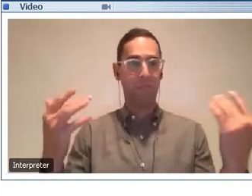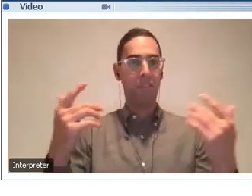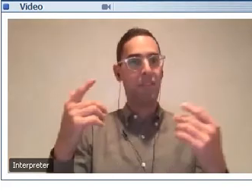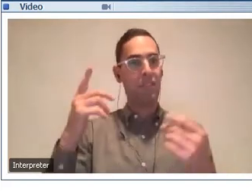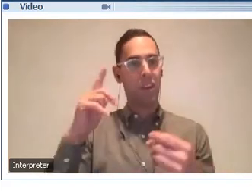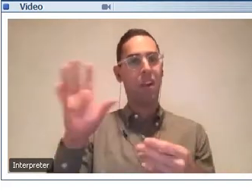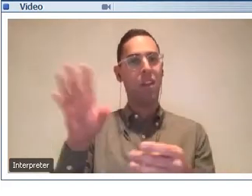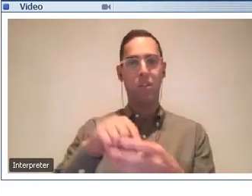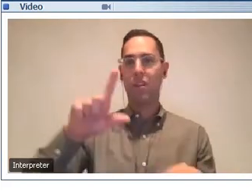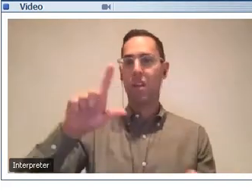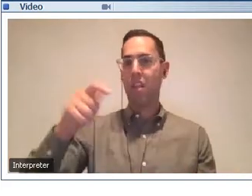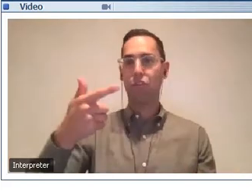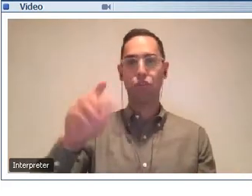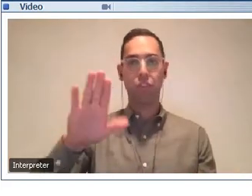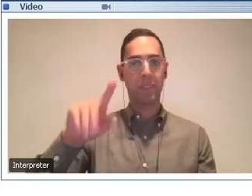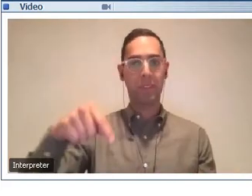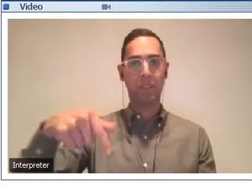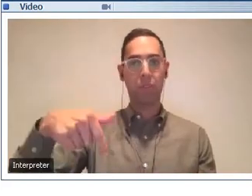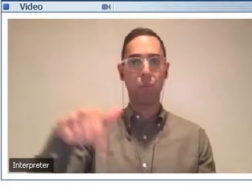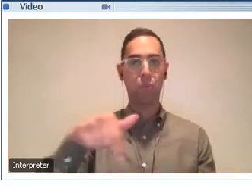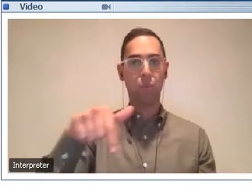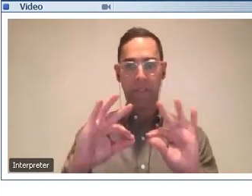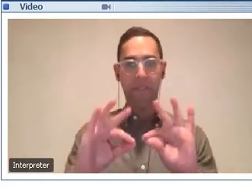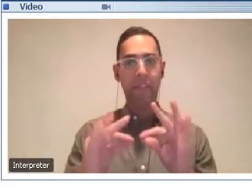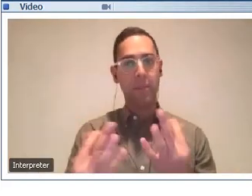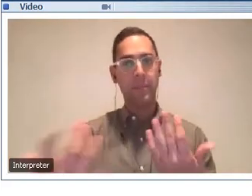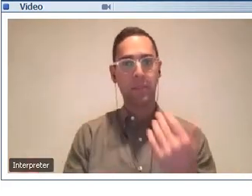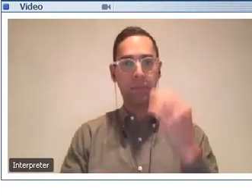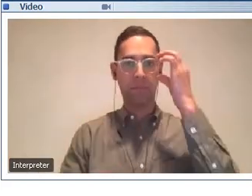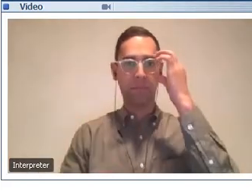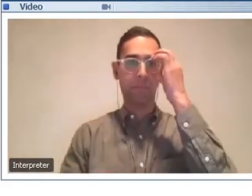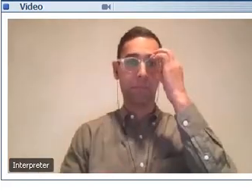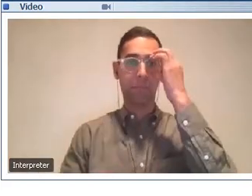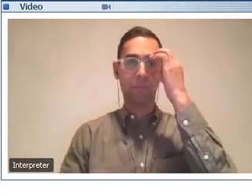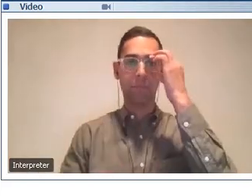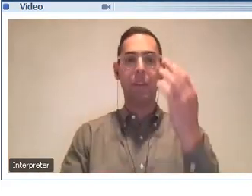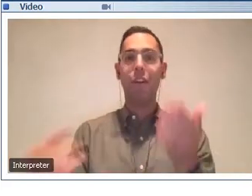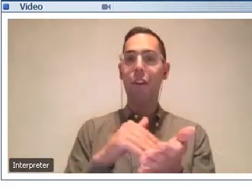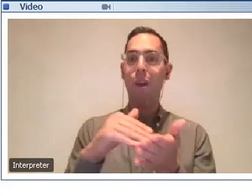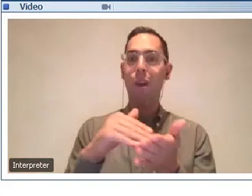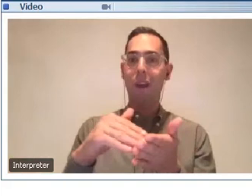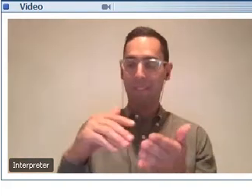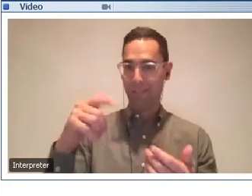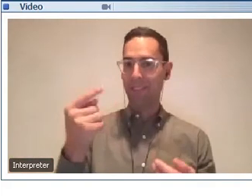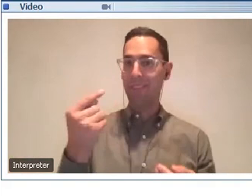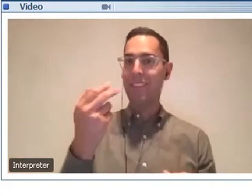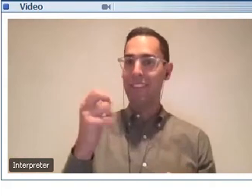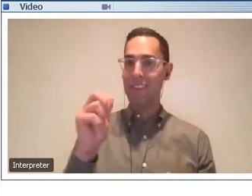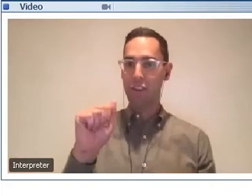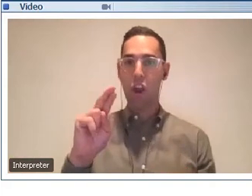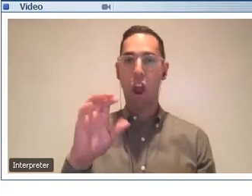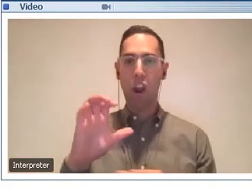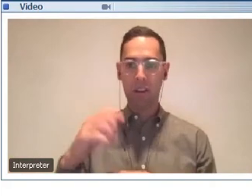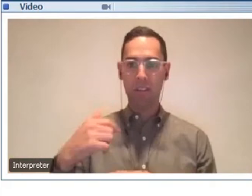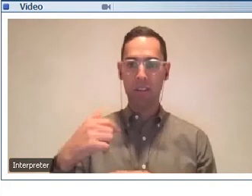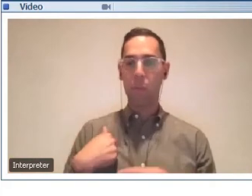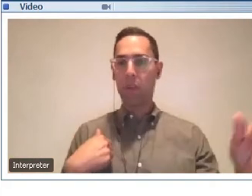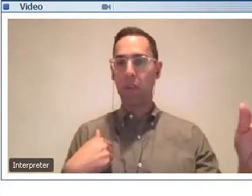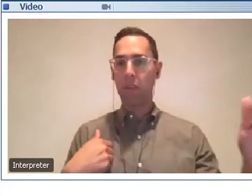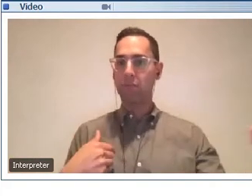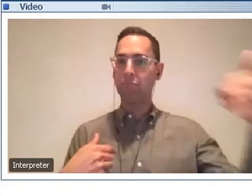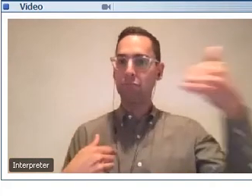At the ARC, just to give one example, we often hear from siblings who are involved in the lives of